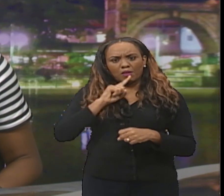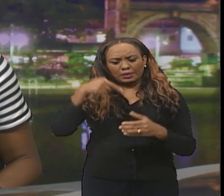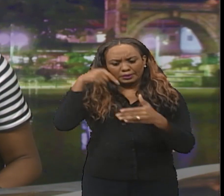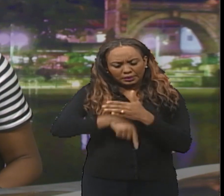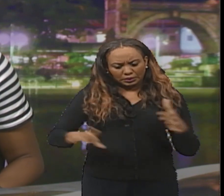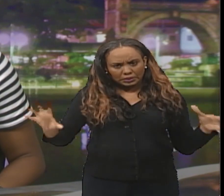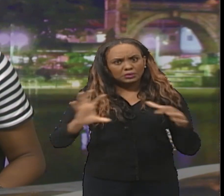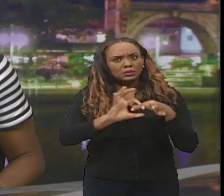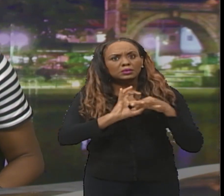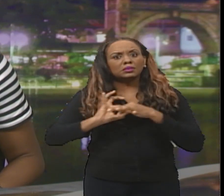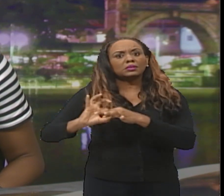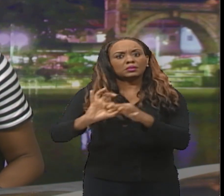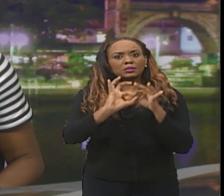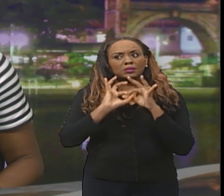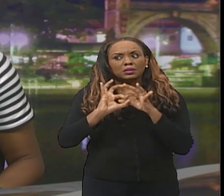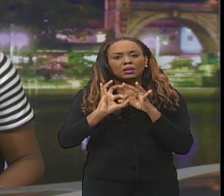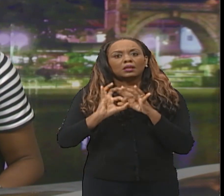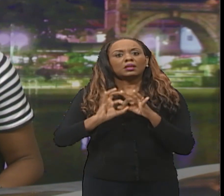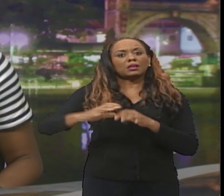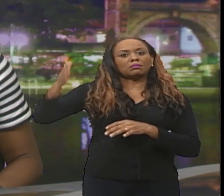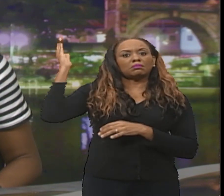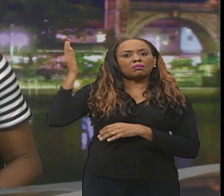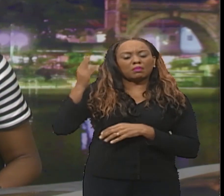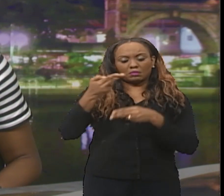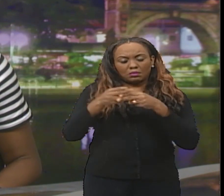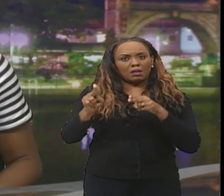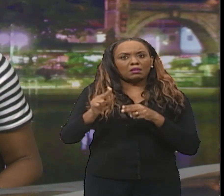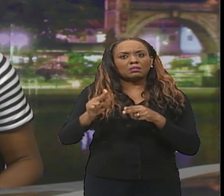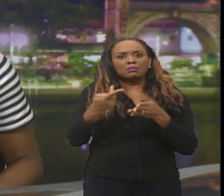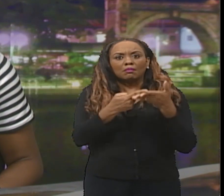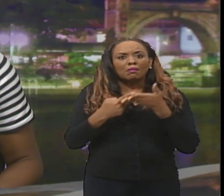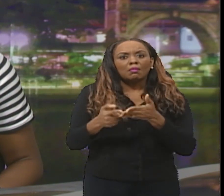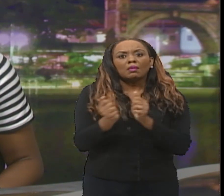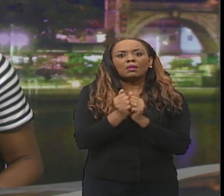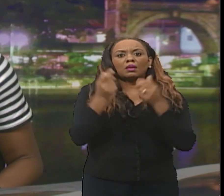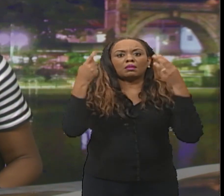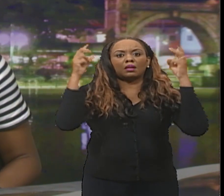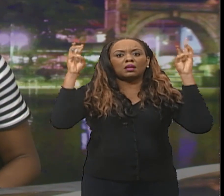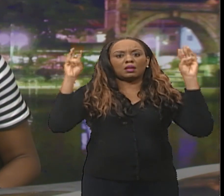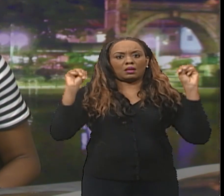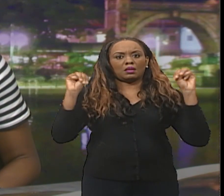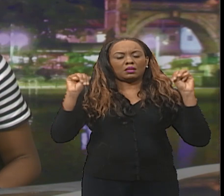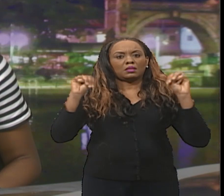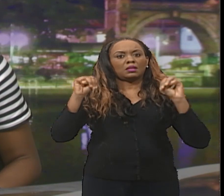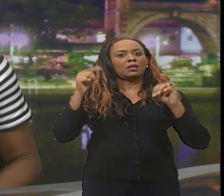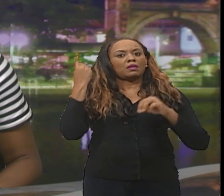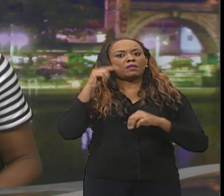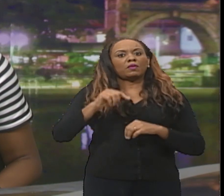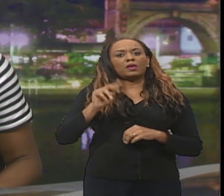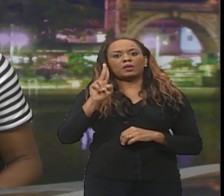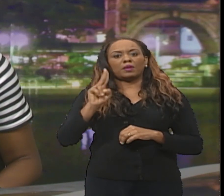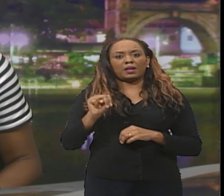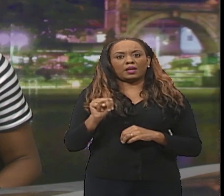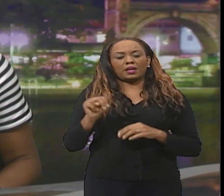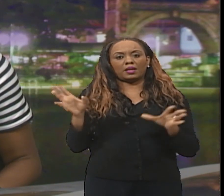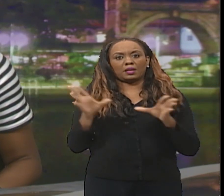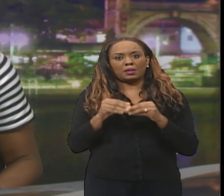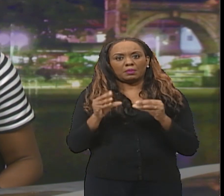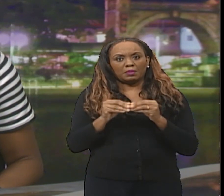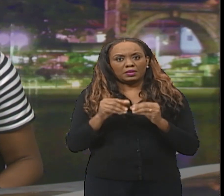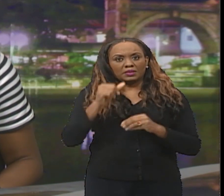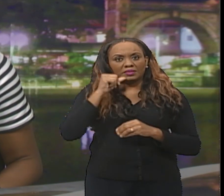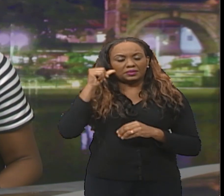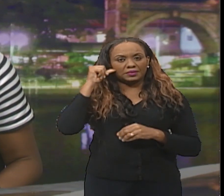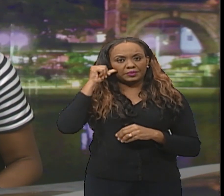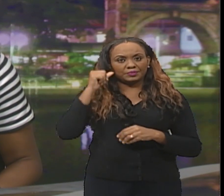long friendship. He made the remarks during brief talks with Prime Minister Motley on the sidelines of the United Nations General Assembly